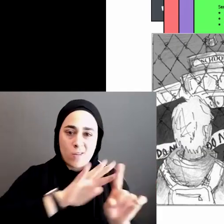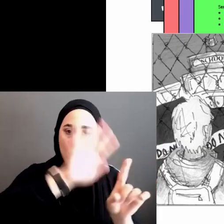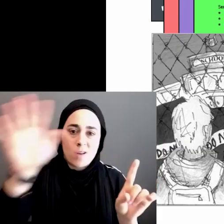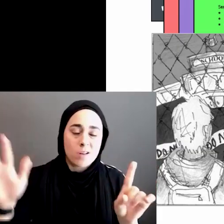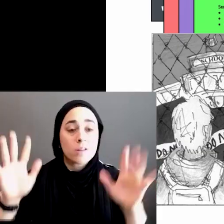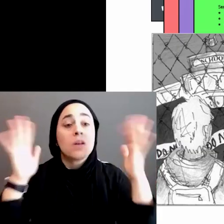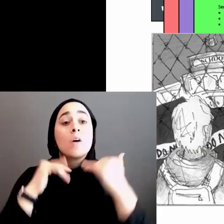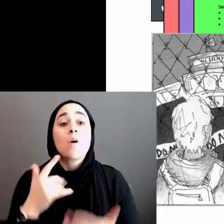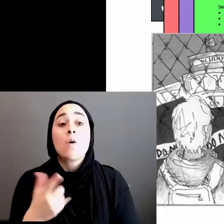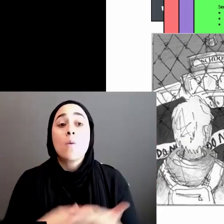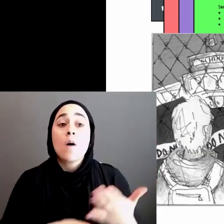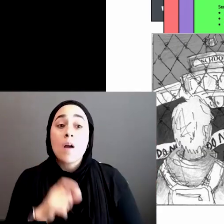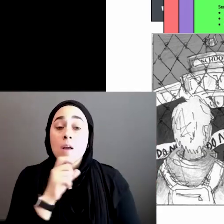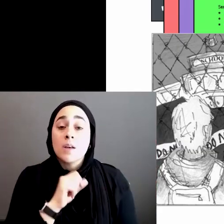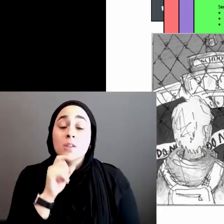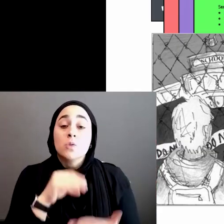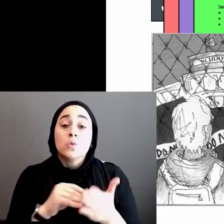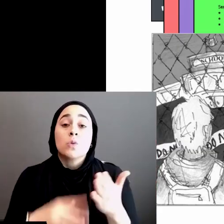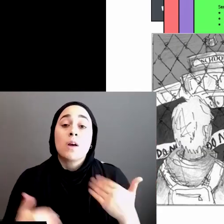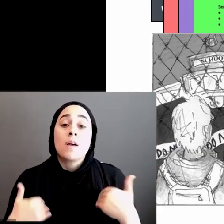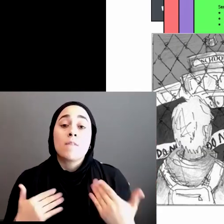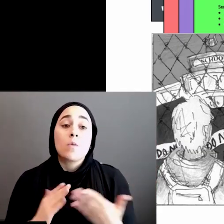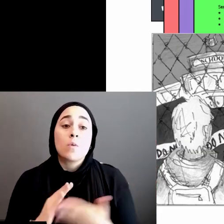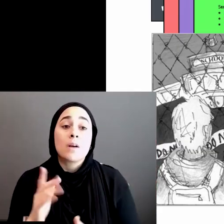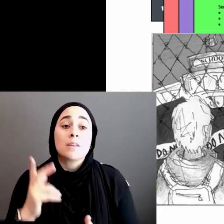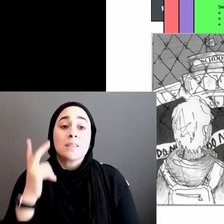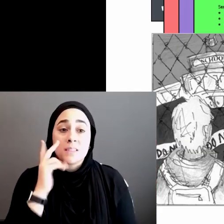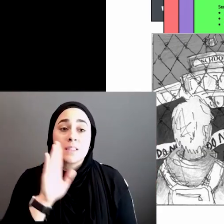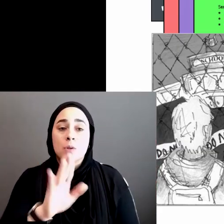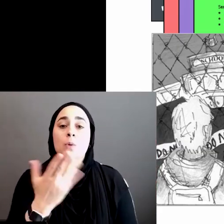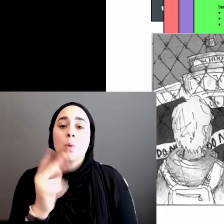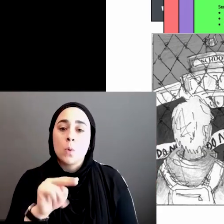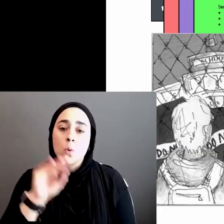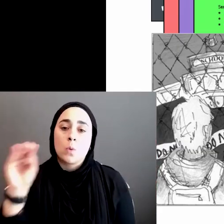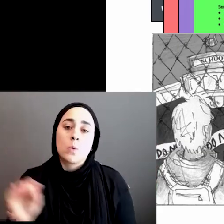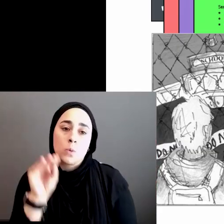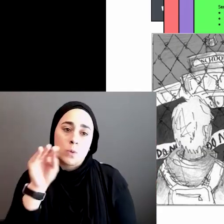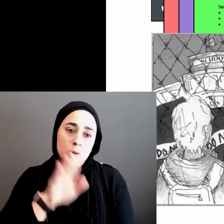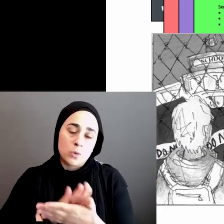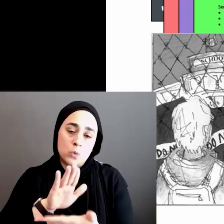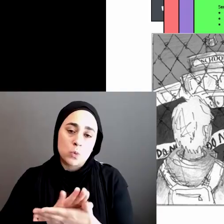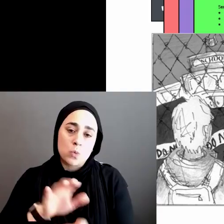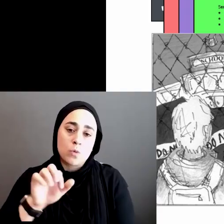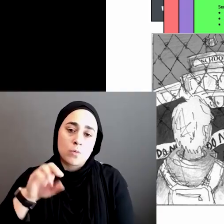student have a right to see their own Ontario school record?